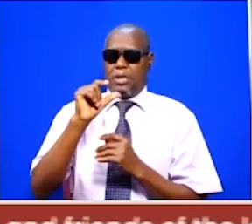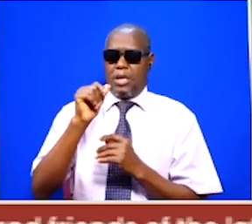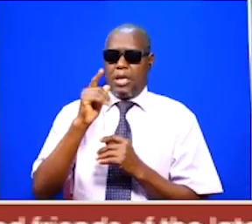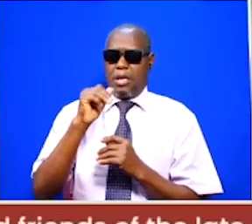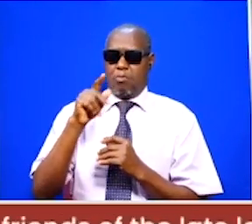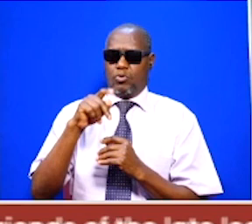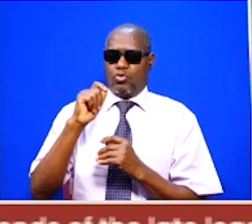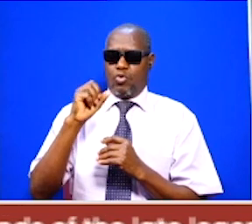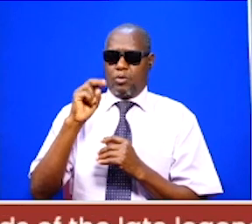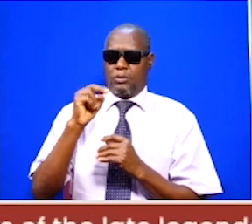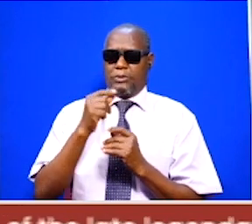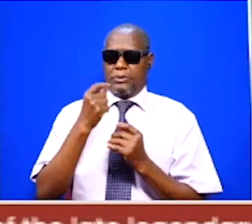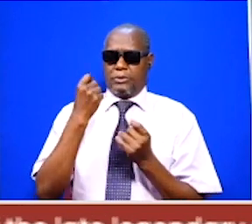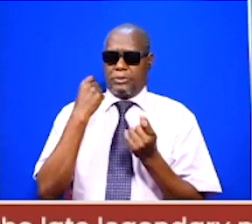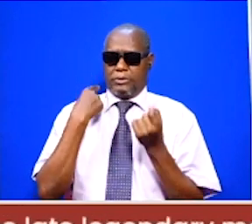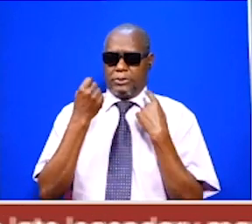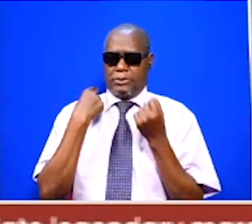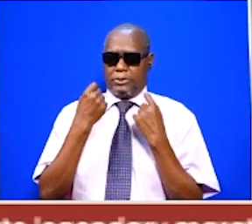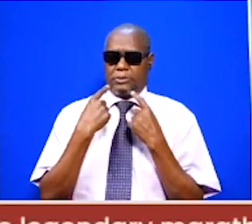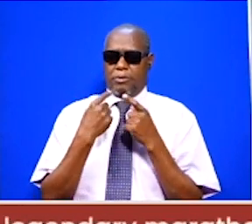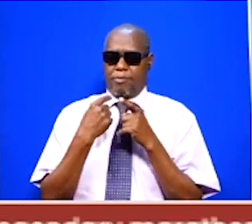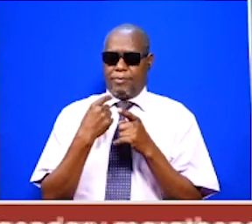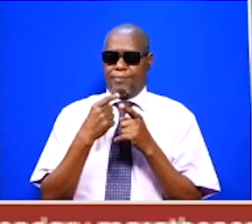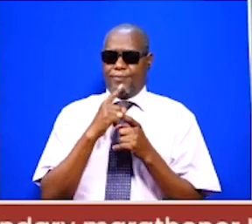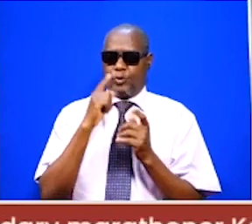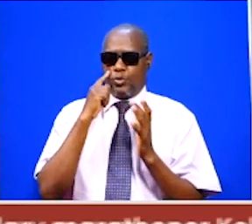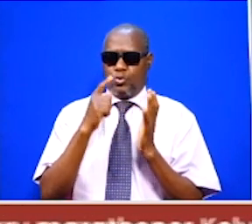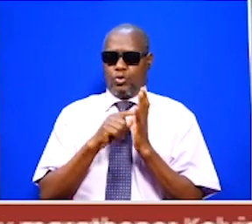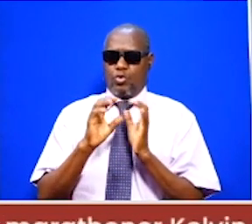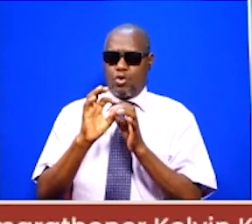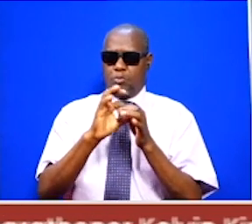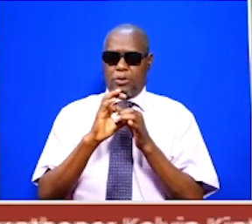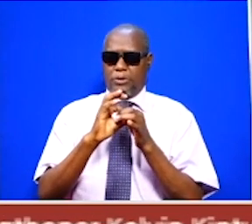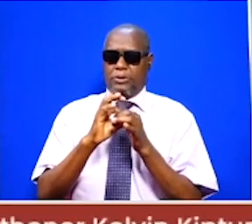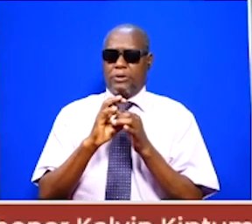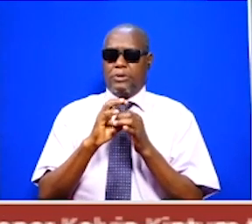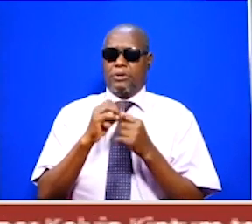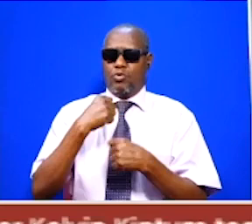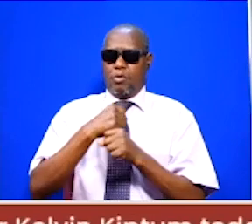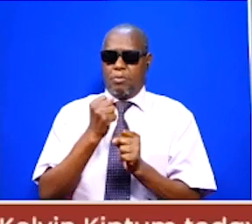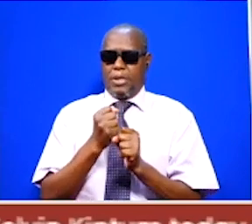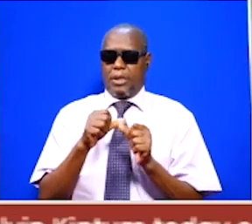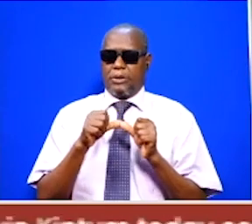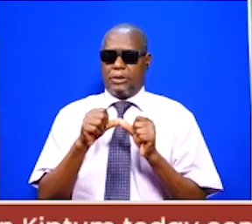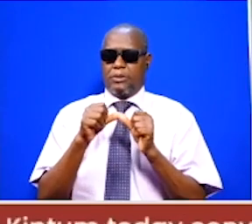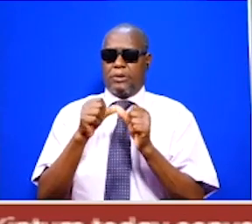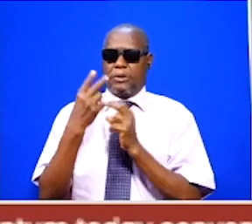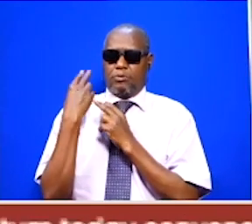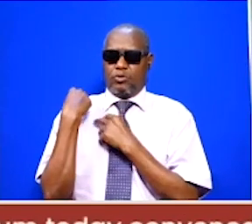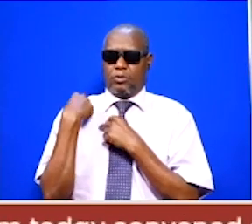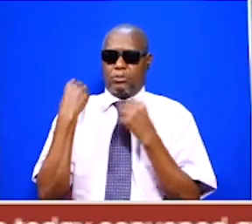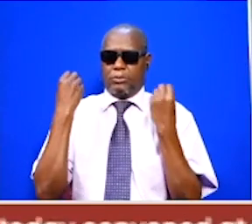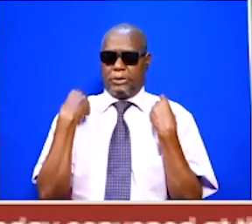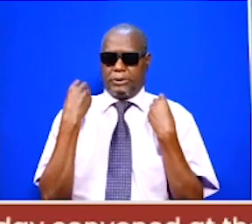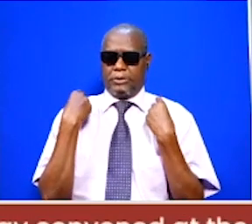Academy at State House Nairobi, where he noted that the collaboration also seeks to promote sustainable and responsible practices